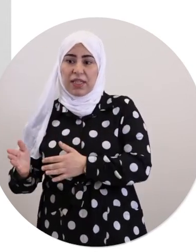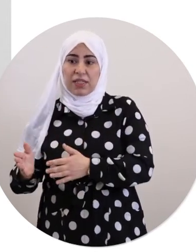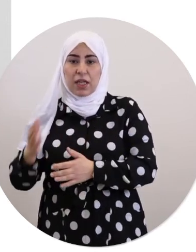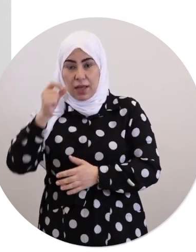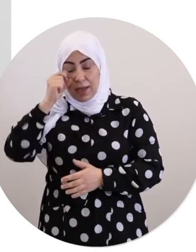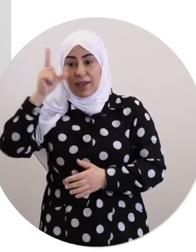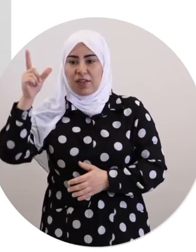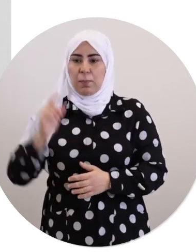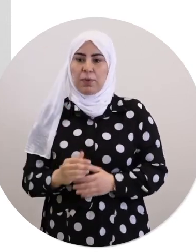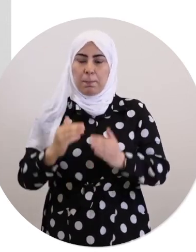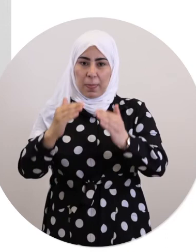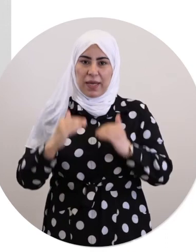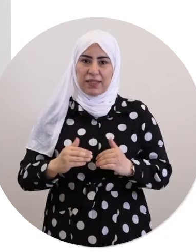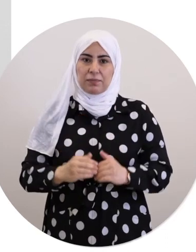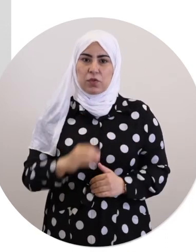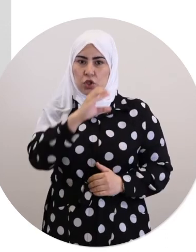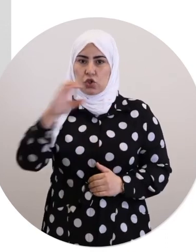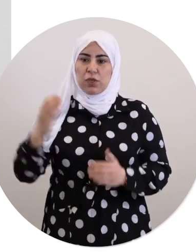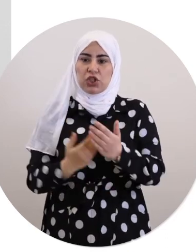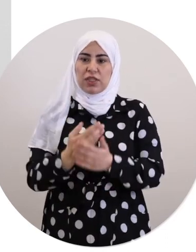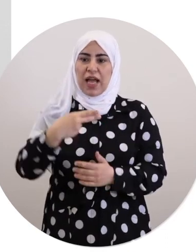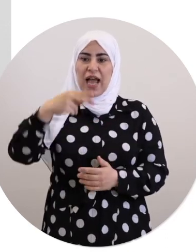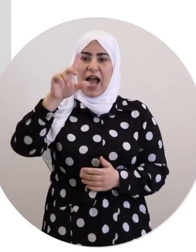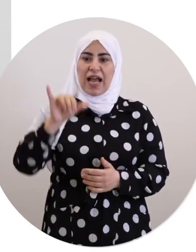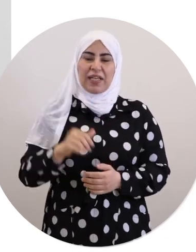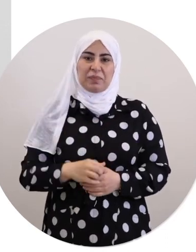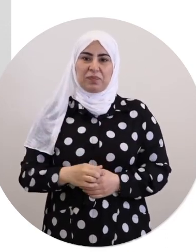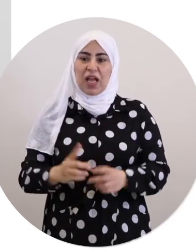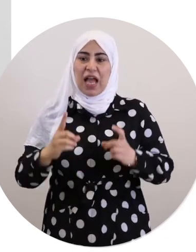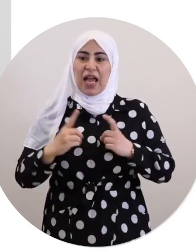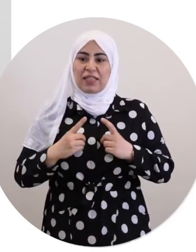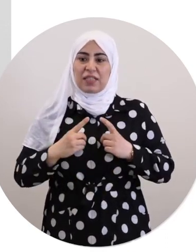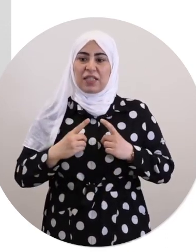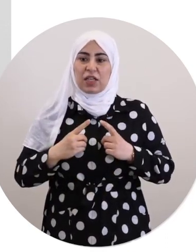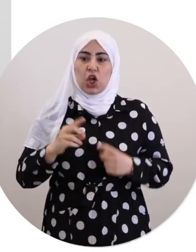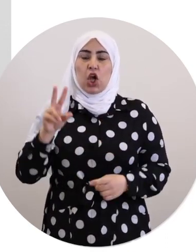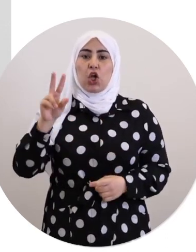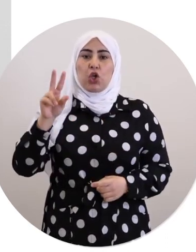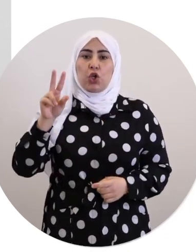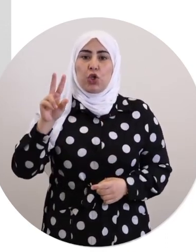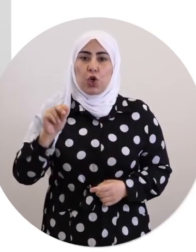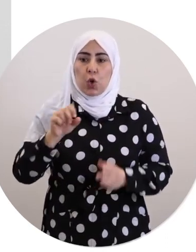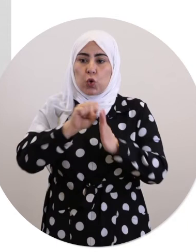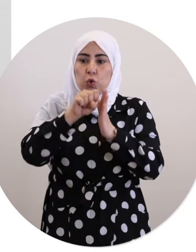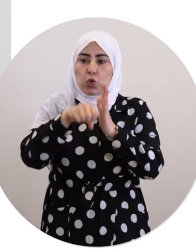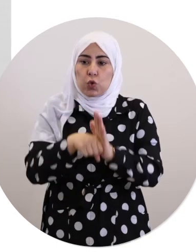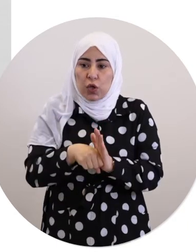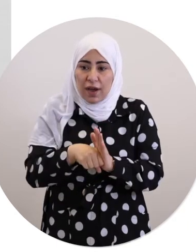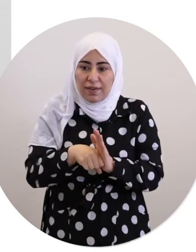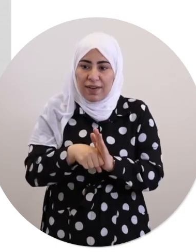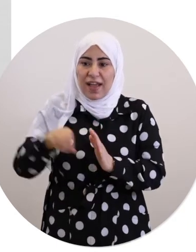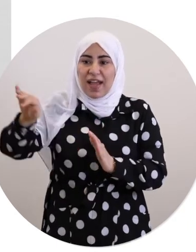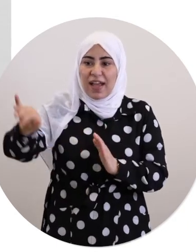sooner entered the stage than the crowd cheered. Now, what do we add if we see no sooner? What should it always be